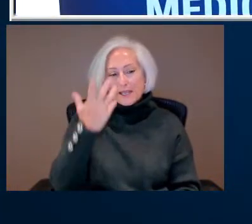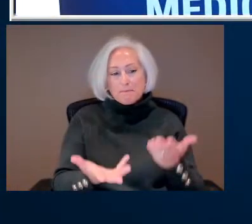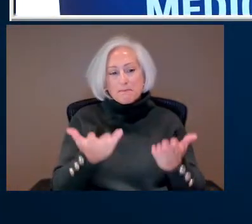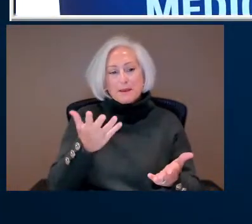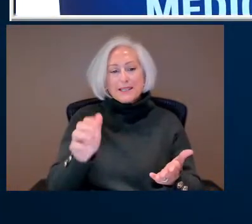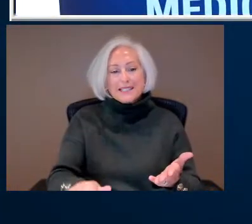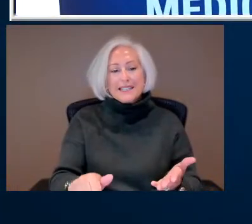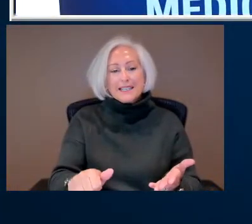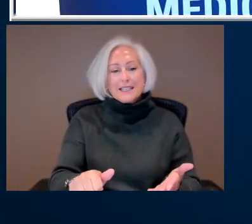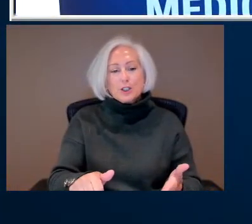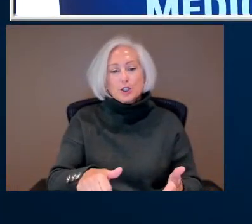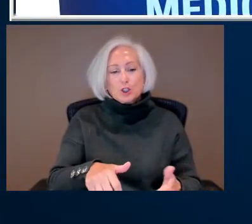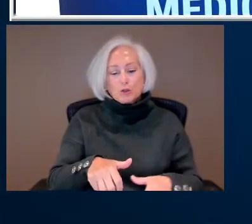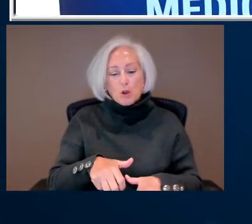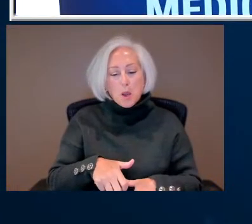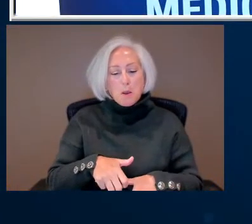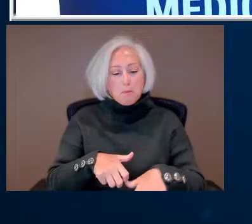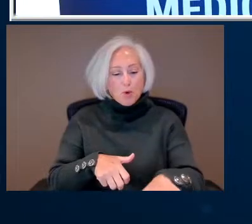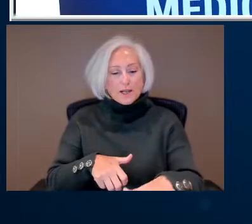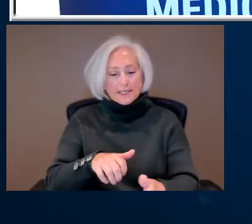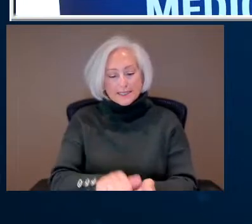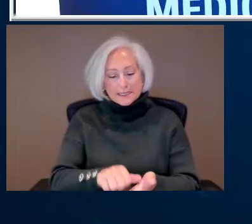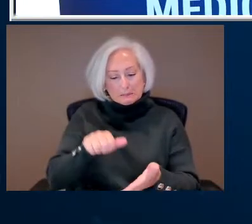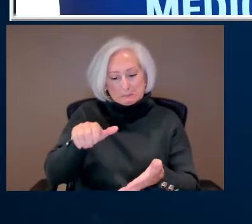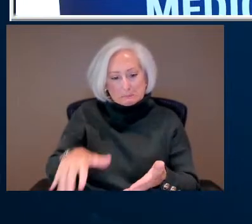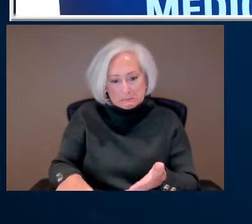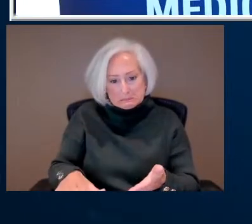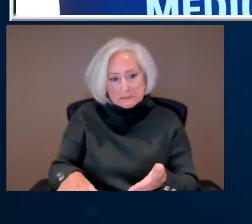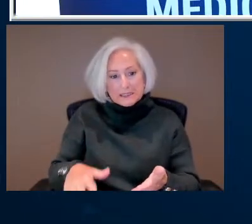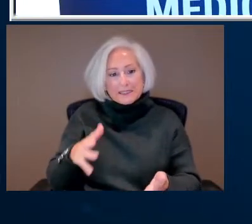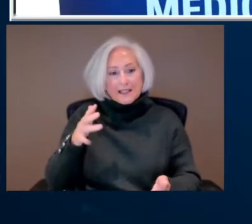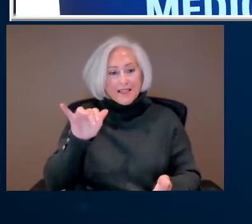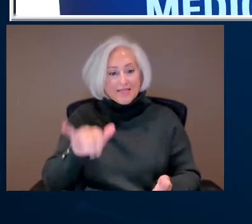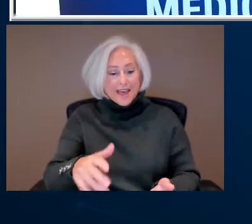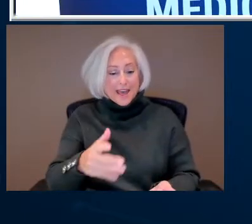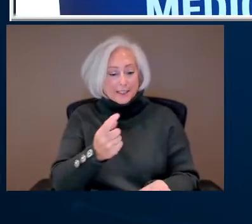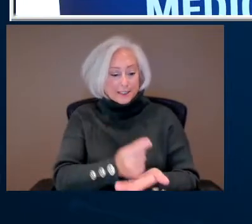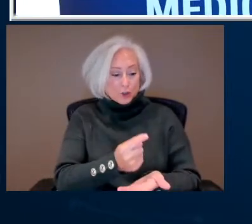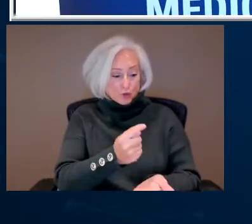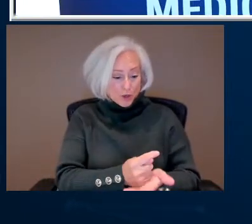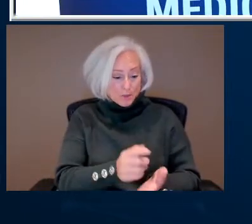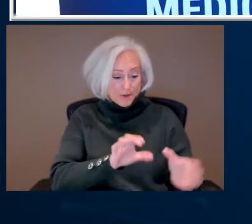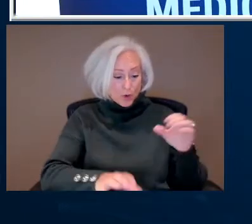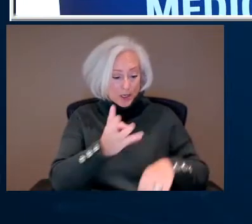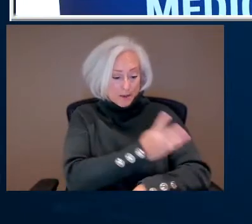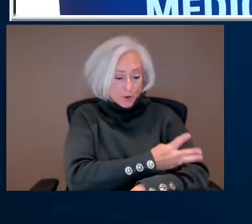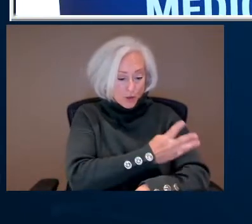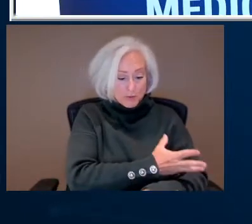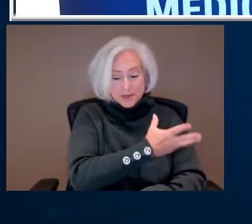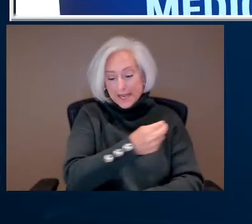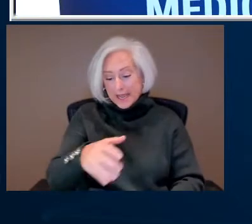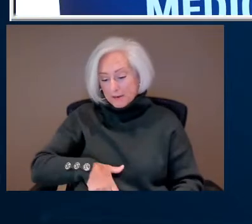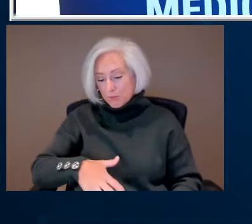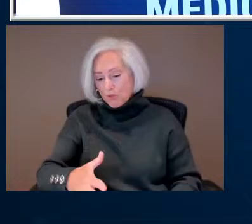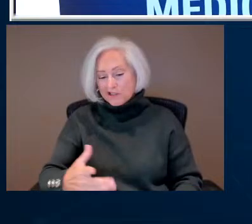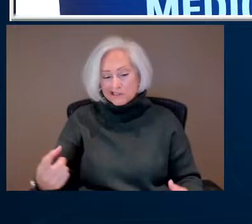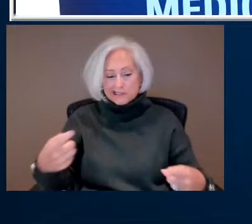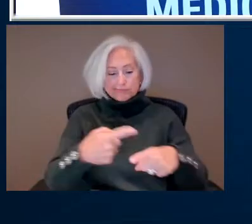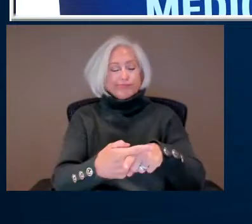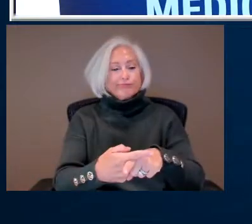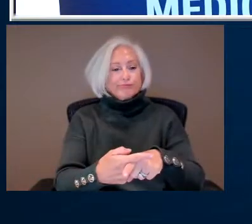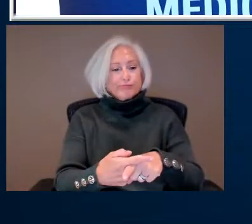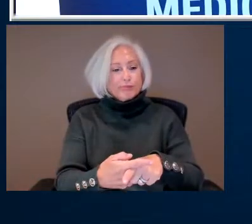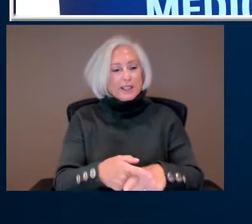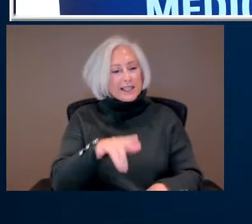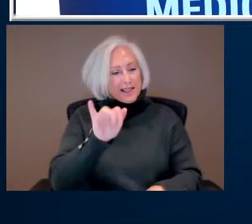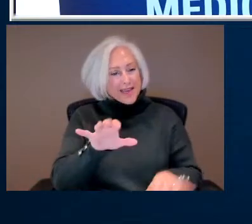assumption still frequently out there, that treatment and pregnancy don't mix. When someone comes to you for a second opinion, is that a common